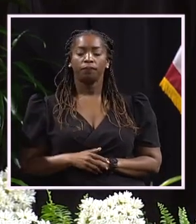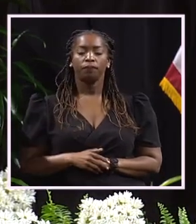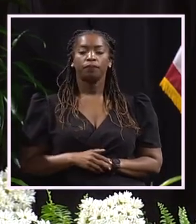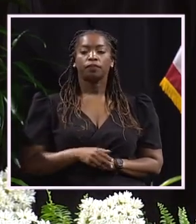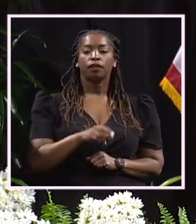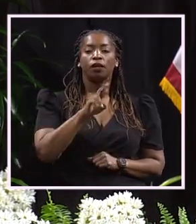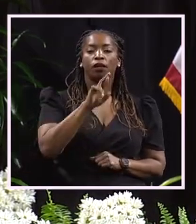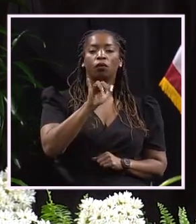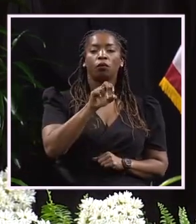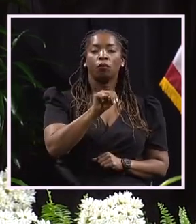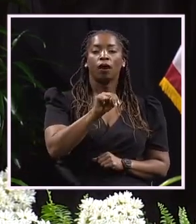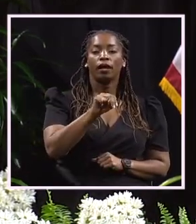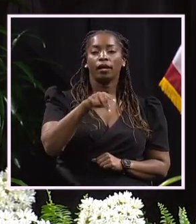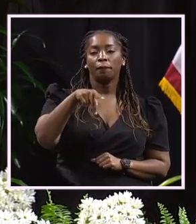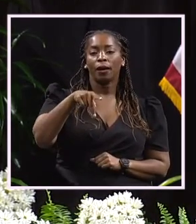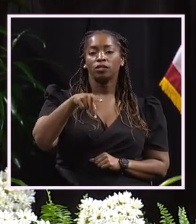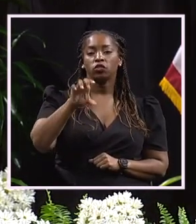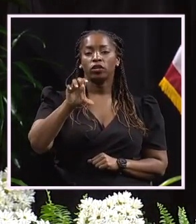Ryan Patrick Creek.